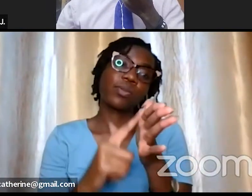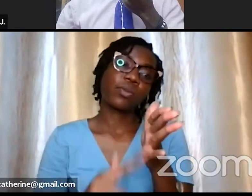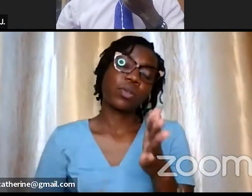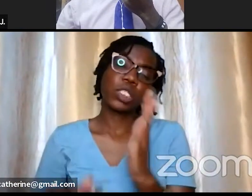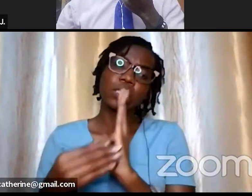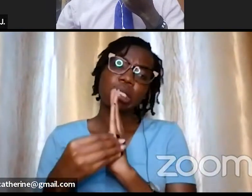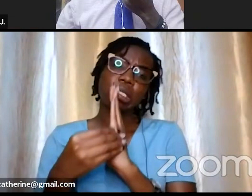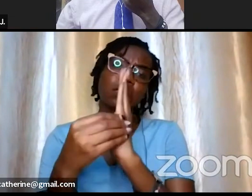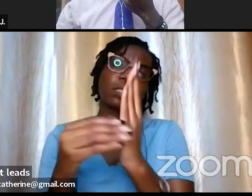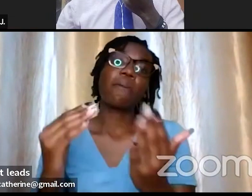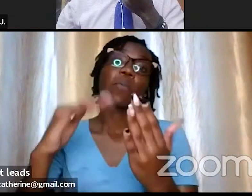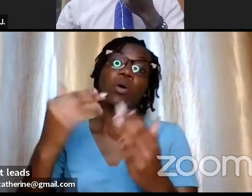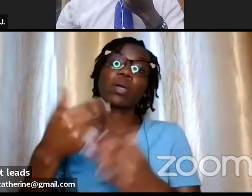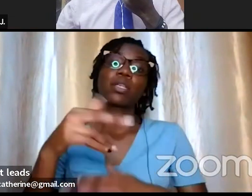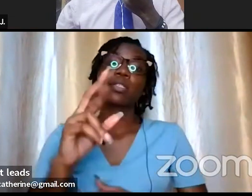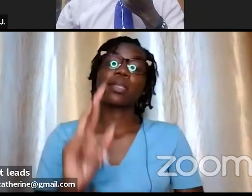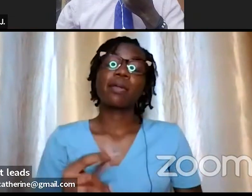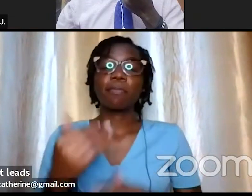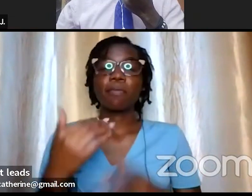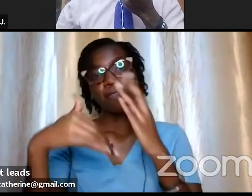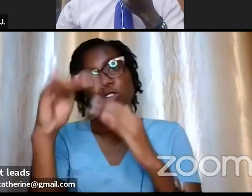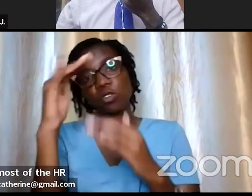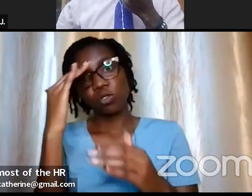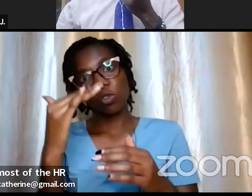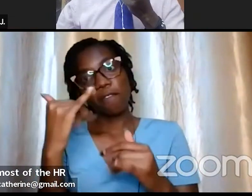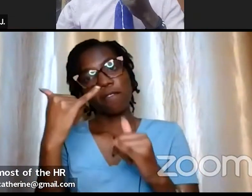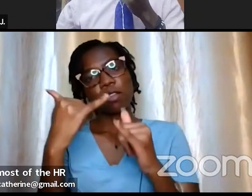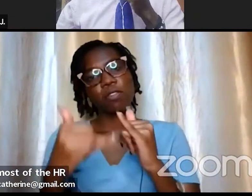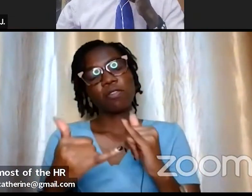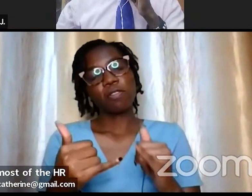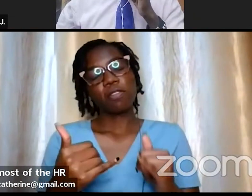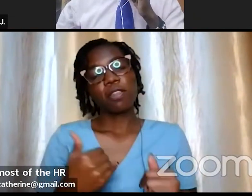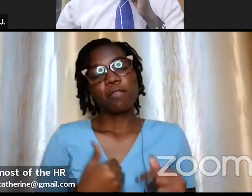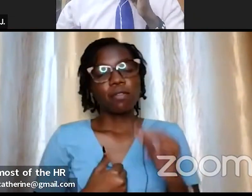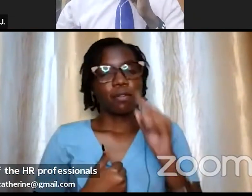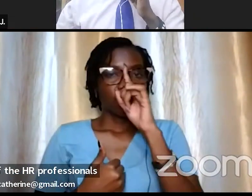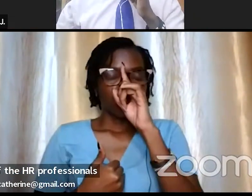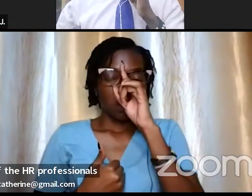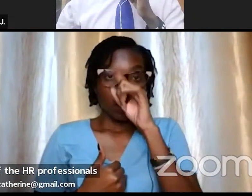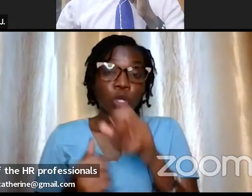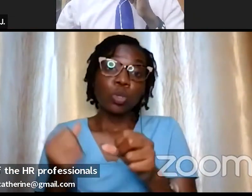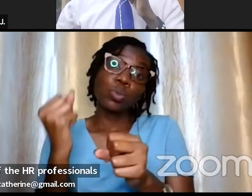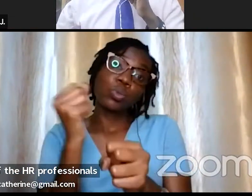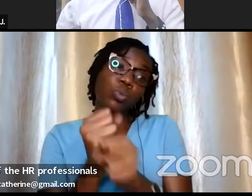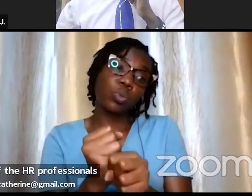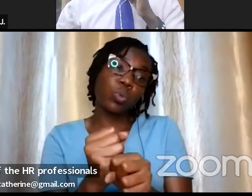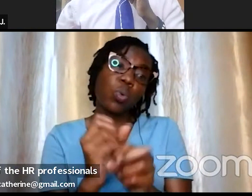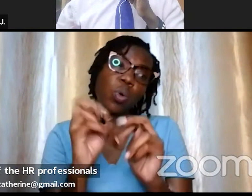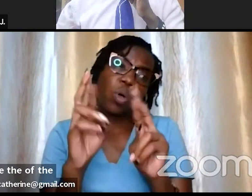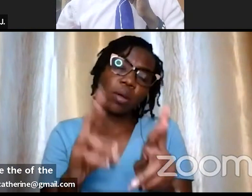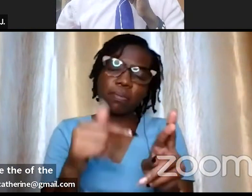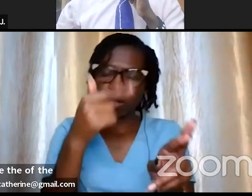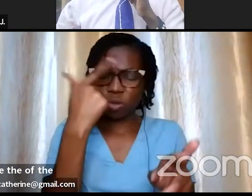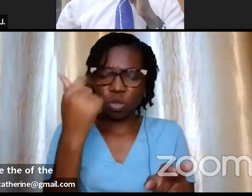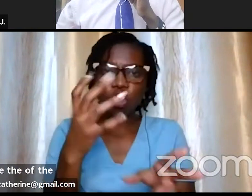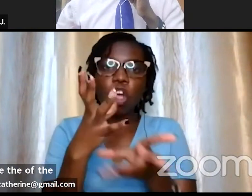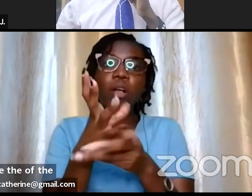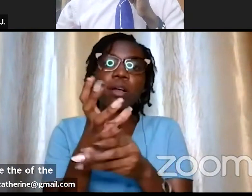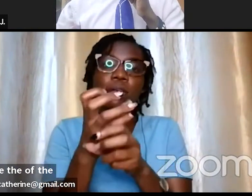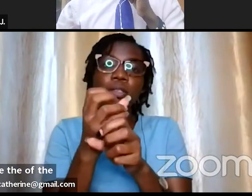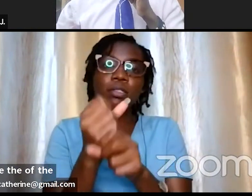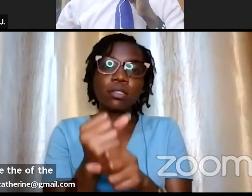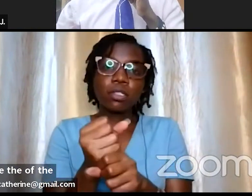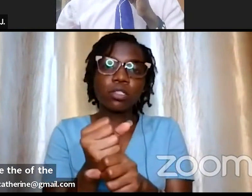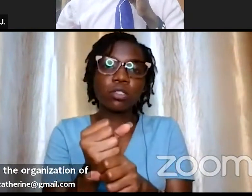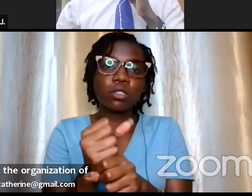of the HR professionals to end up doing, or because of the organizational perception, they end